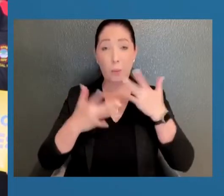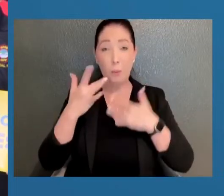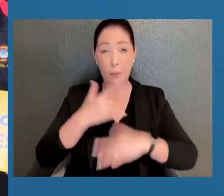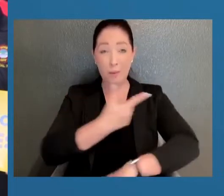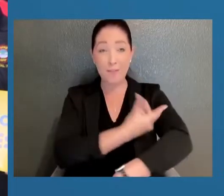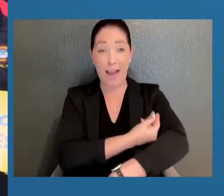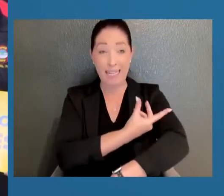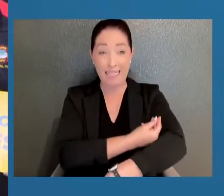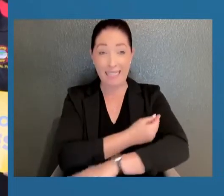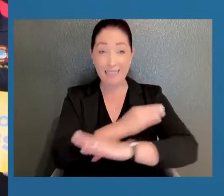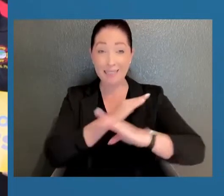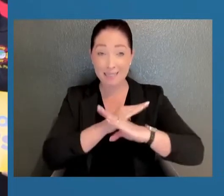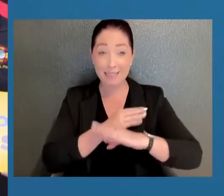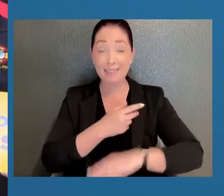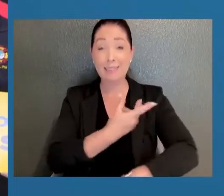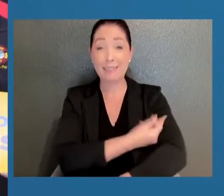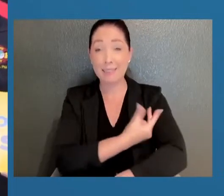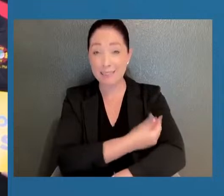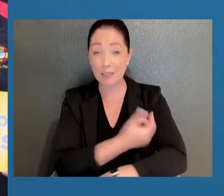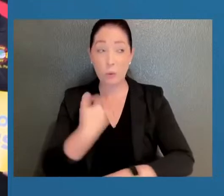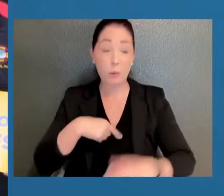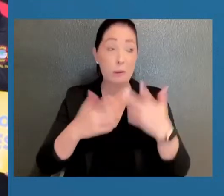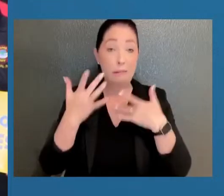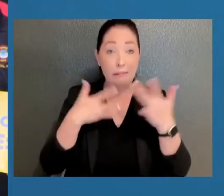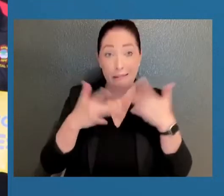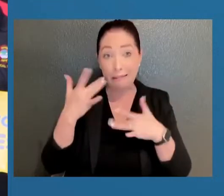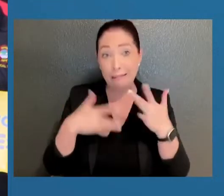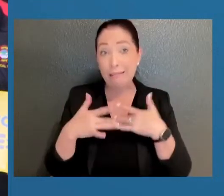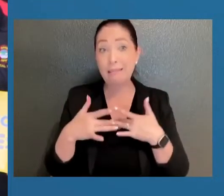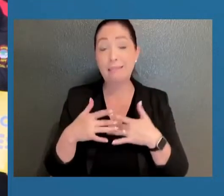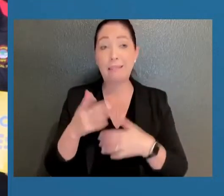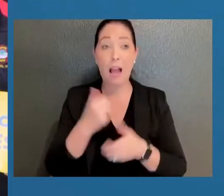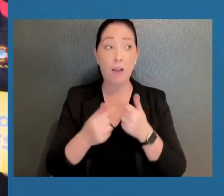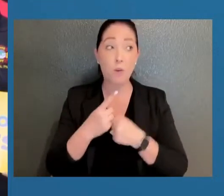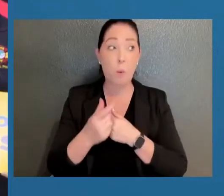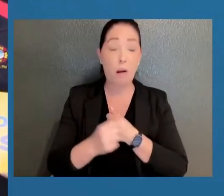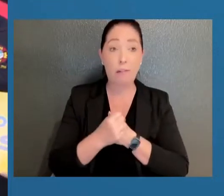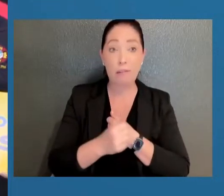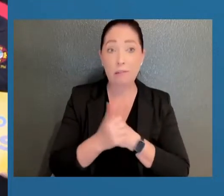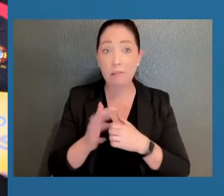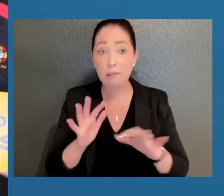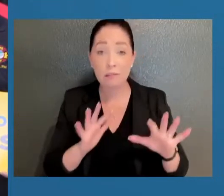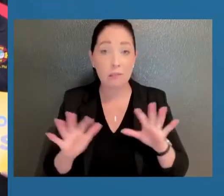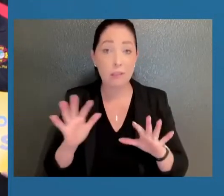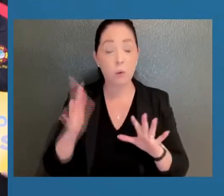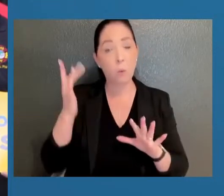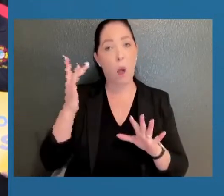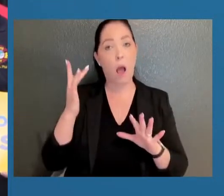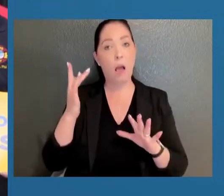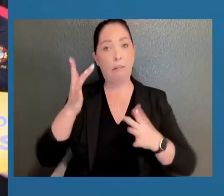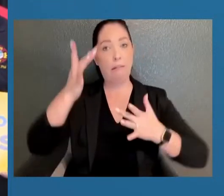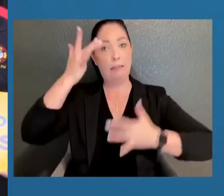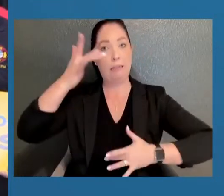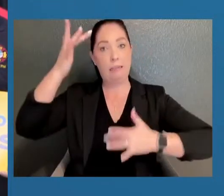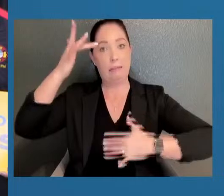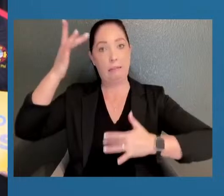vaccinations and all our lives were in danger because we had a disease